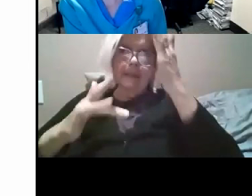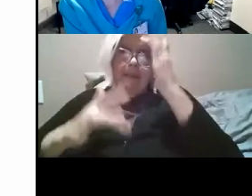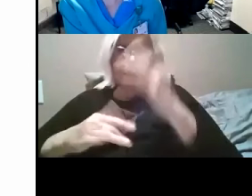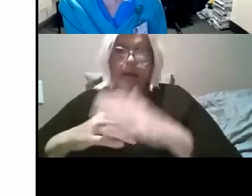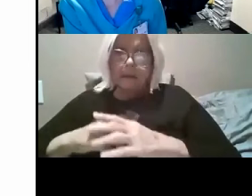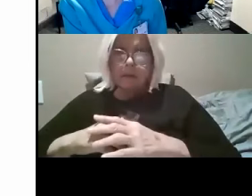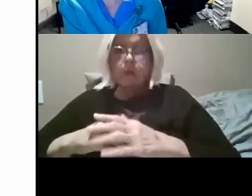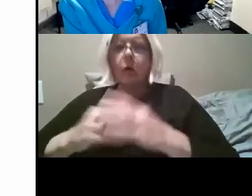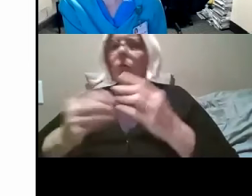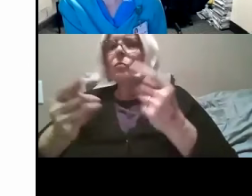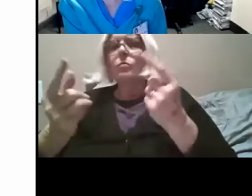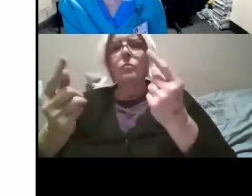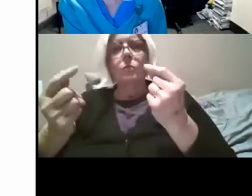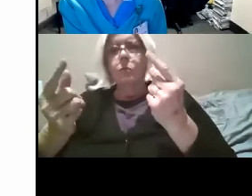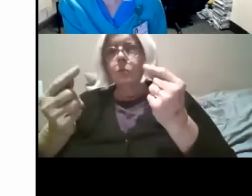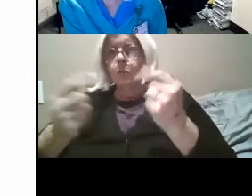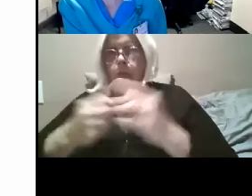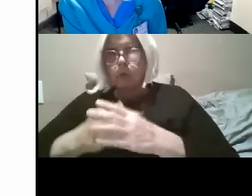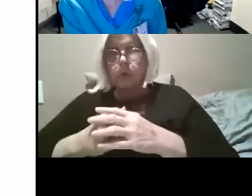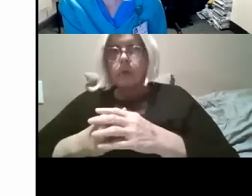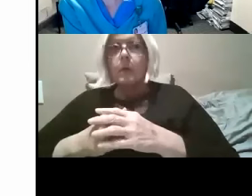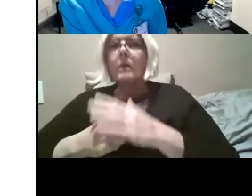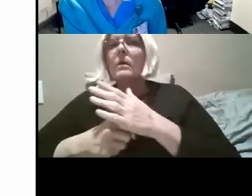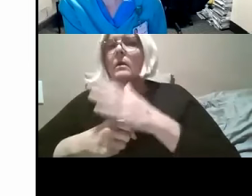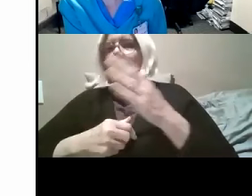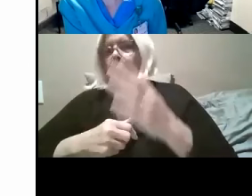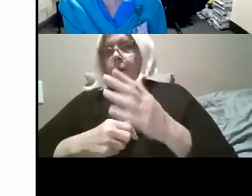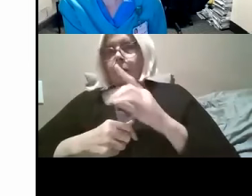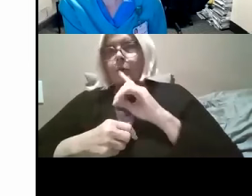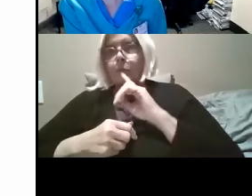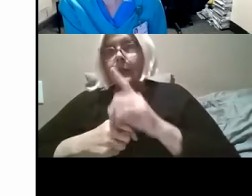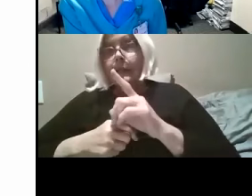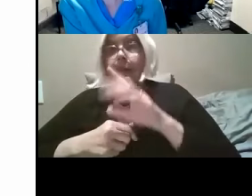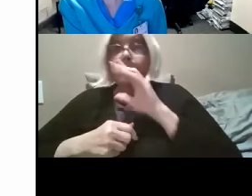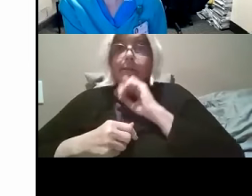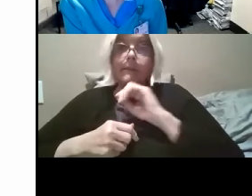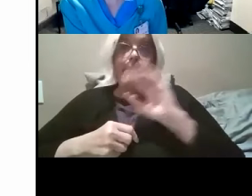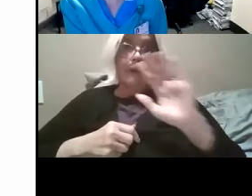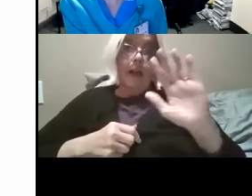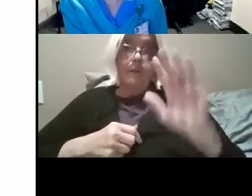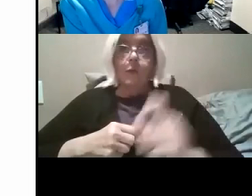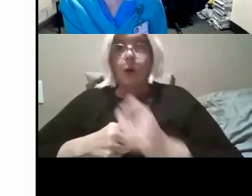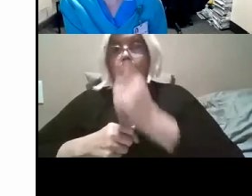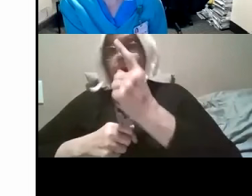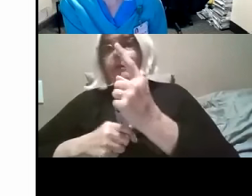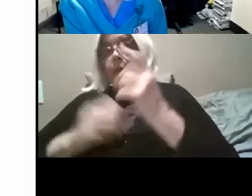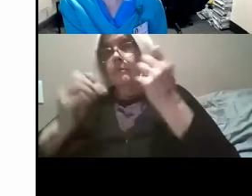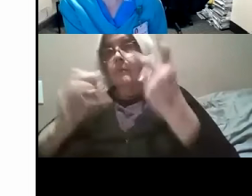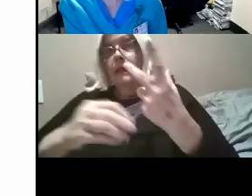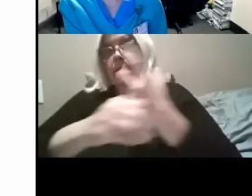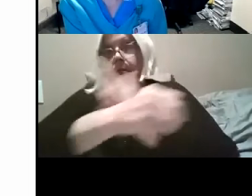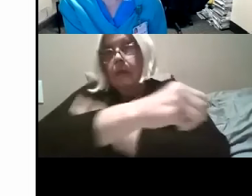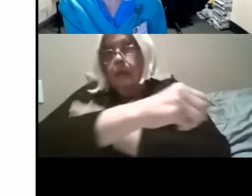is a great time to make sure your child's caught up on vaccines. Yes, you can get the vaccines together. You can also get one on